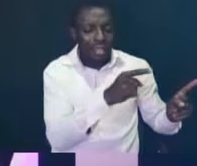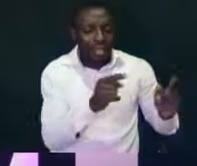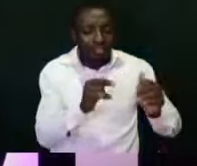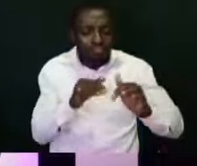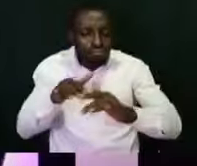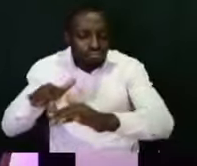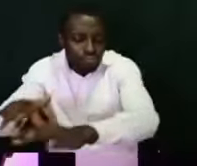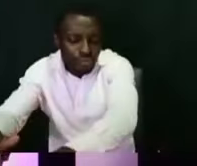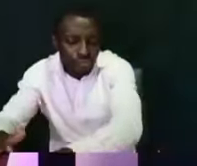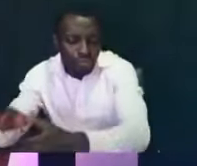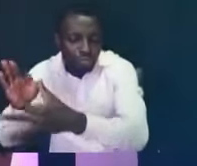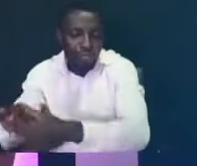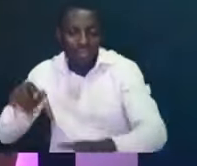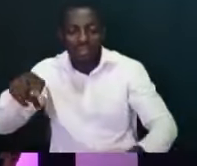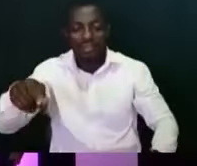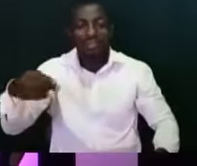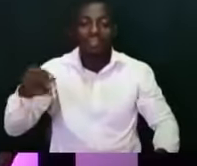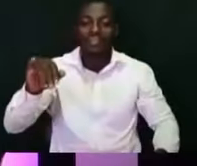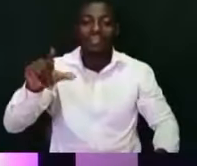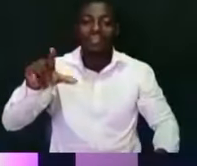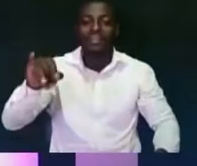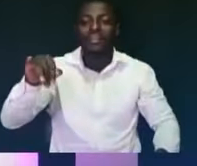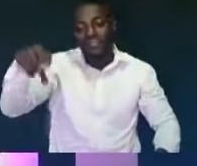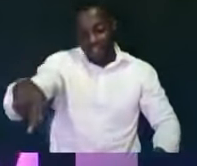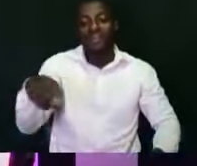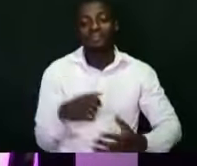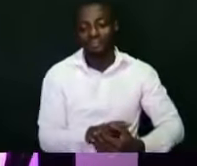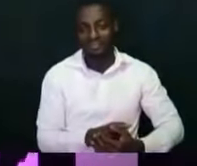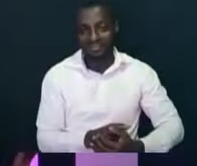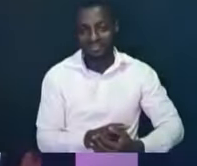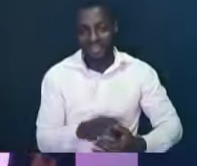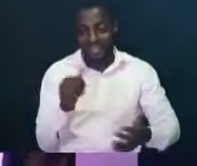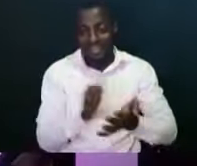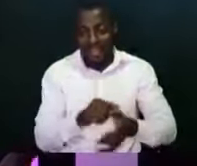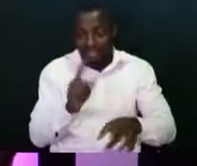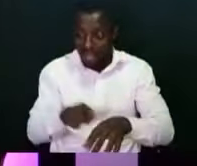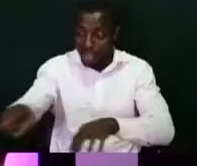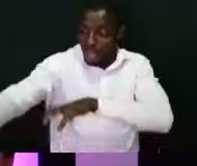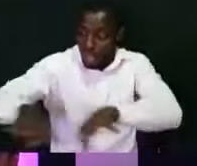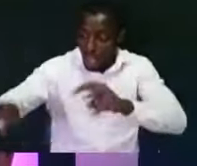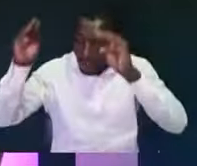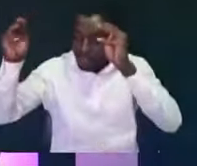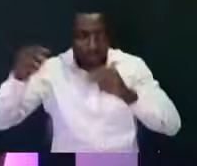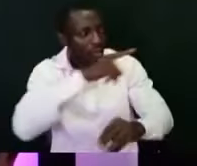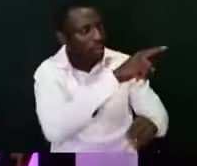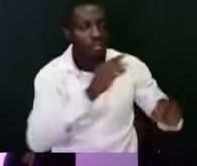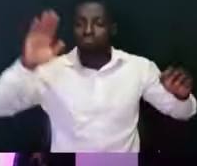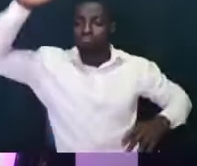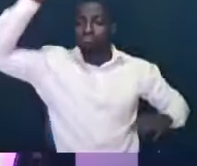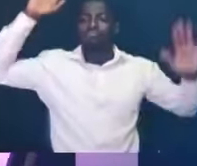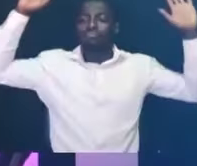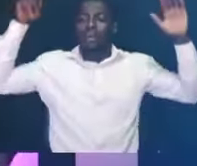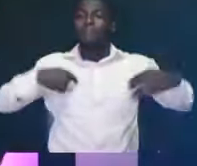performed through Philip this man lifted the hands I also want to be